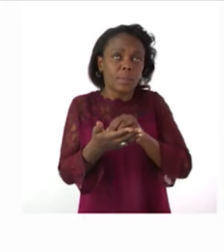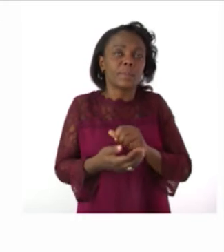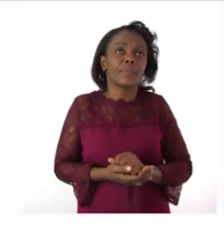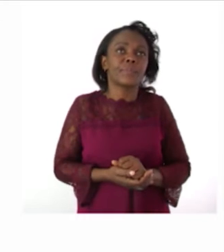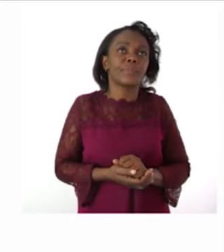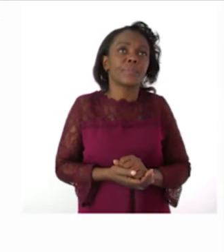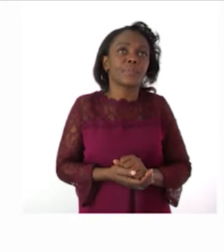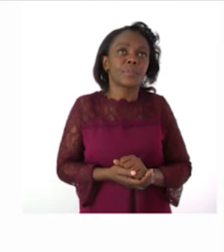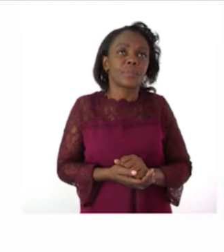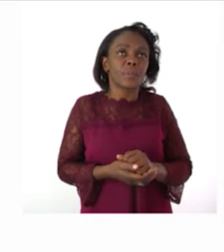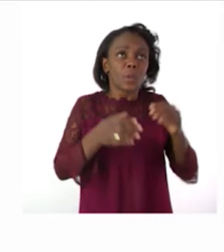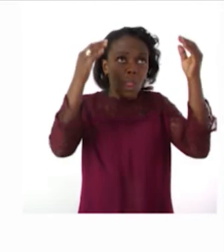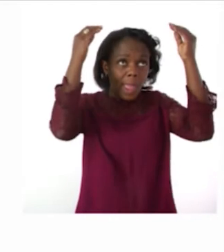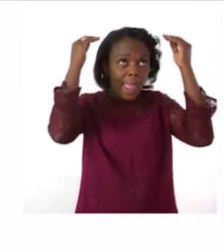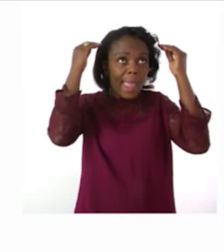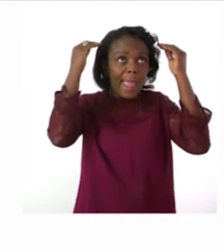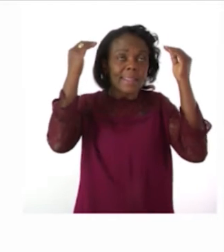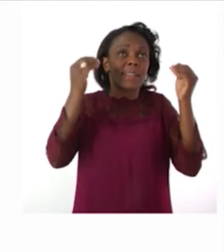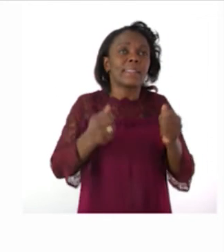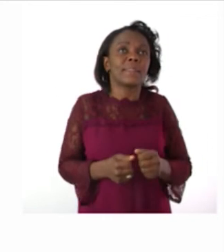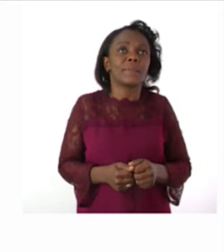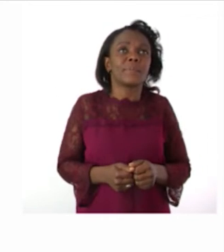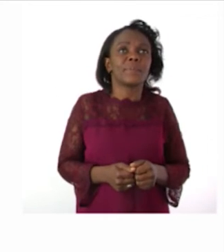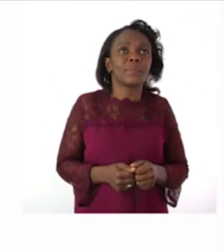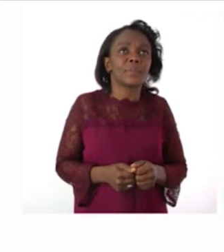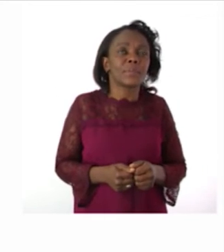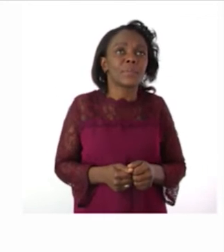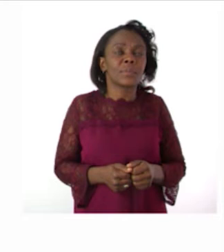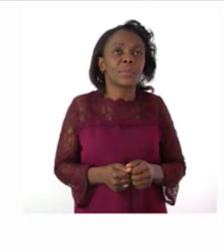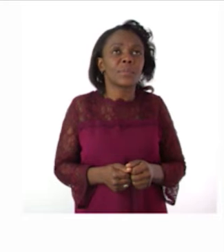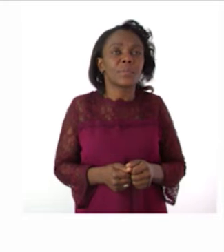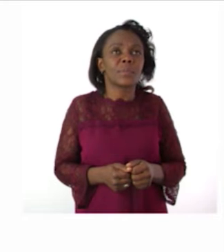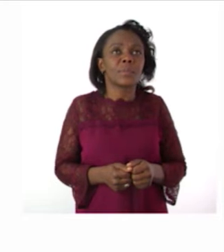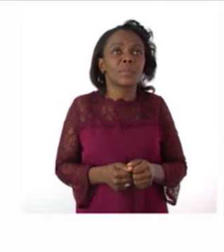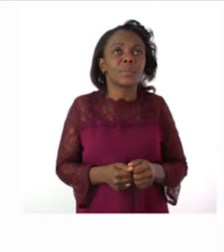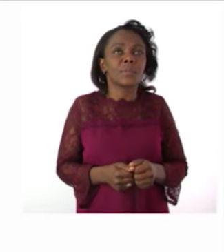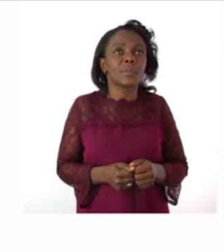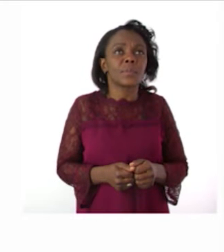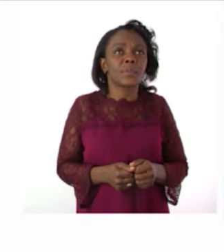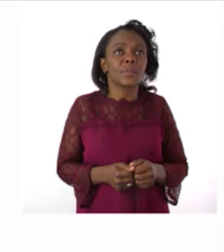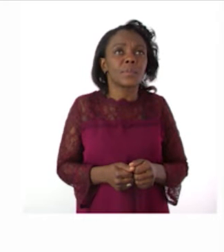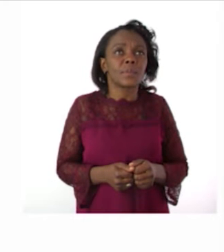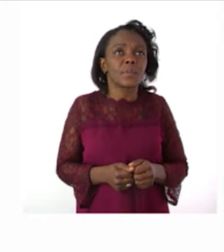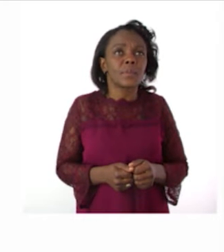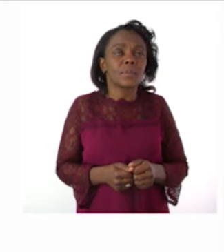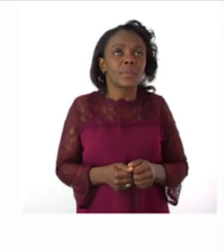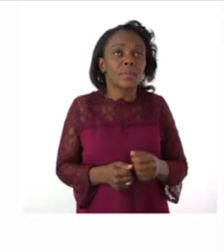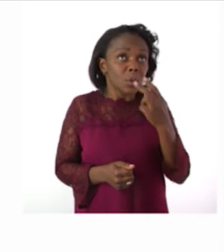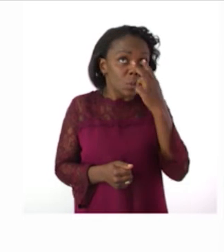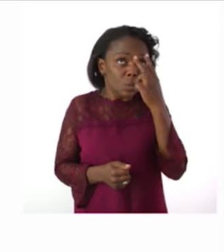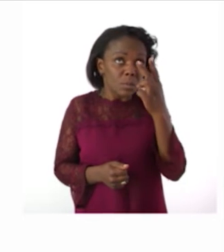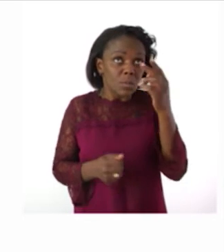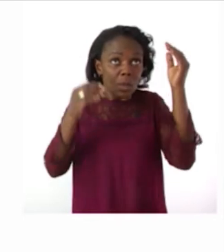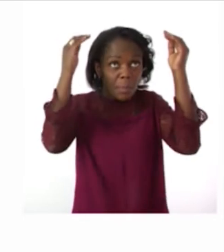heart. I have a head there on top on my head. That is where my head comes on. I put it on. Now check there. So on my